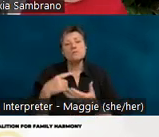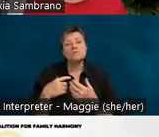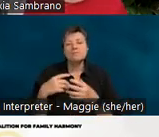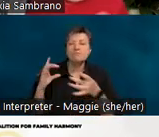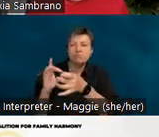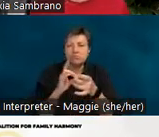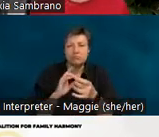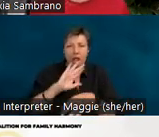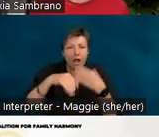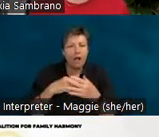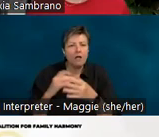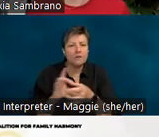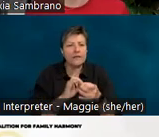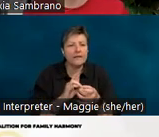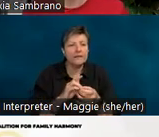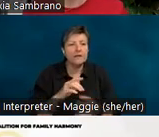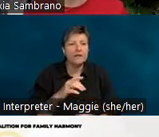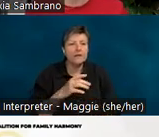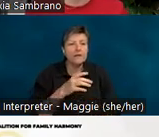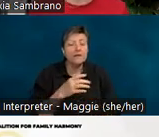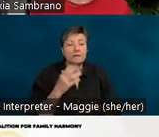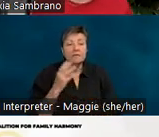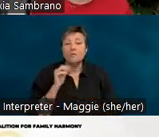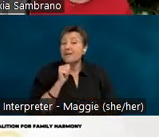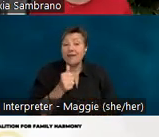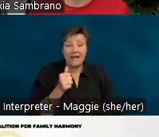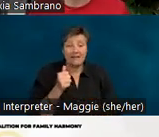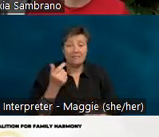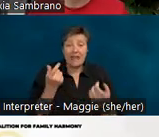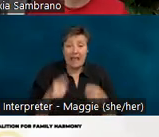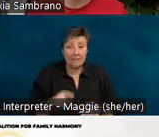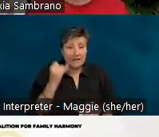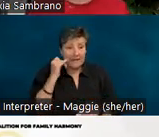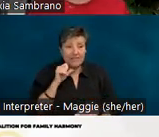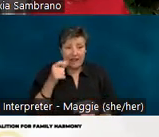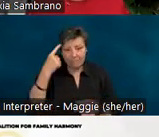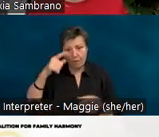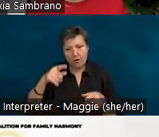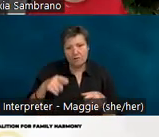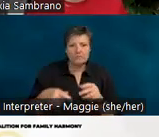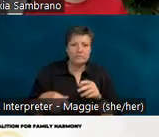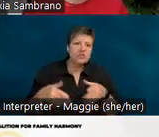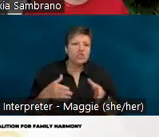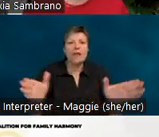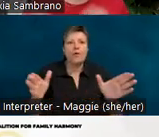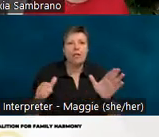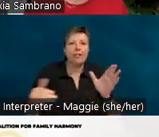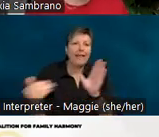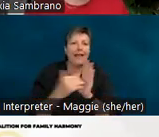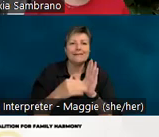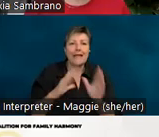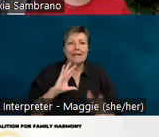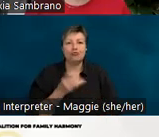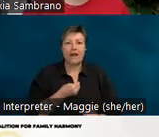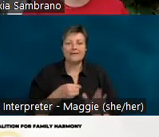increased risk factors wouldn't have existed if it weren't for these denial of opportunities and general anti-trans stigma, and they work in a cycle. So when we're